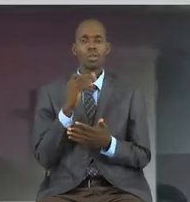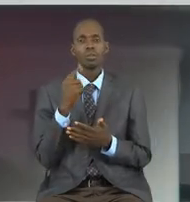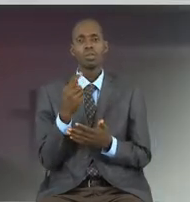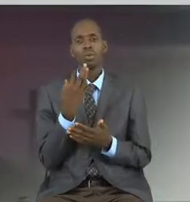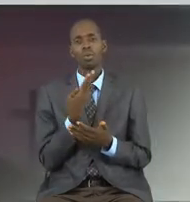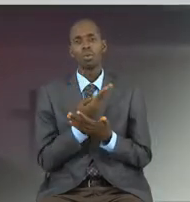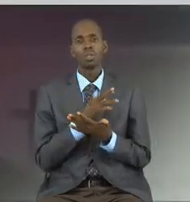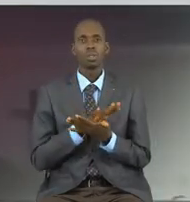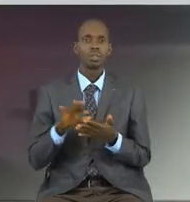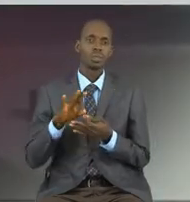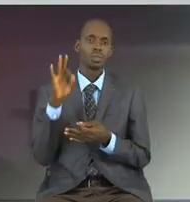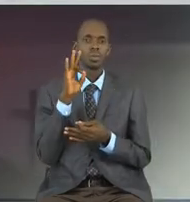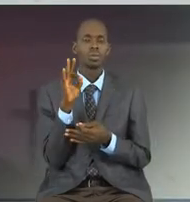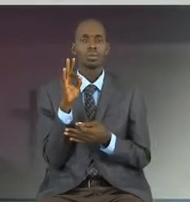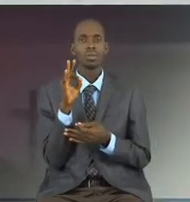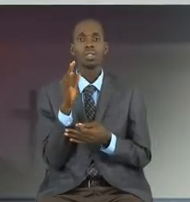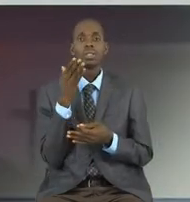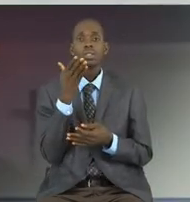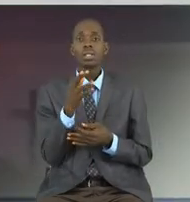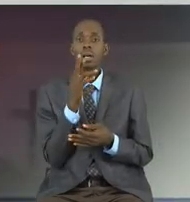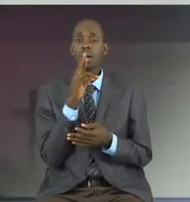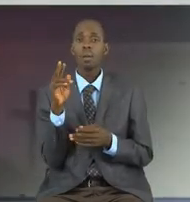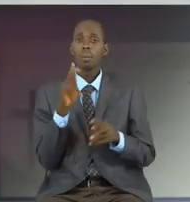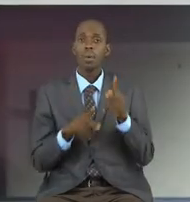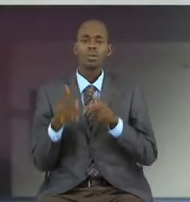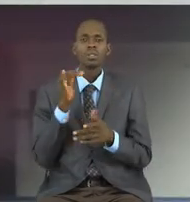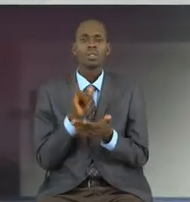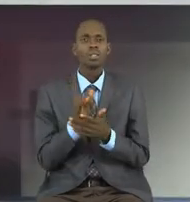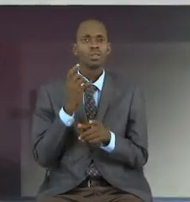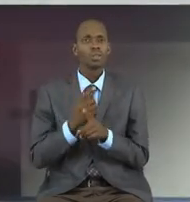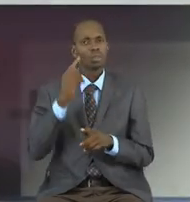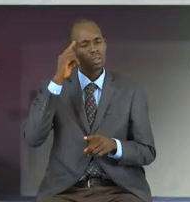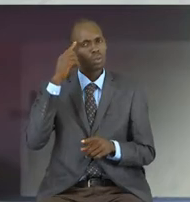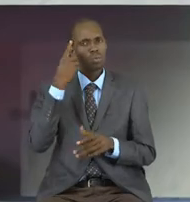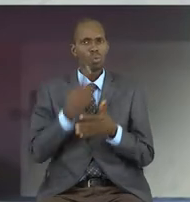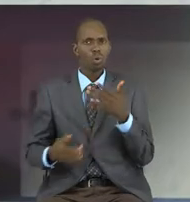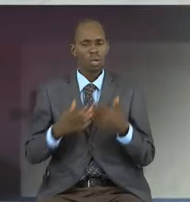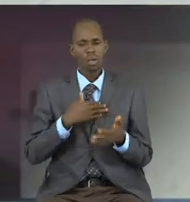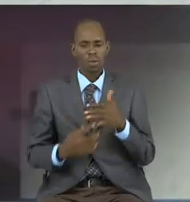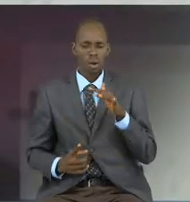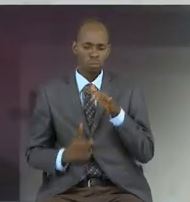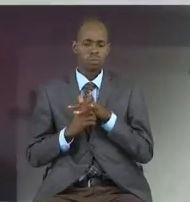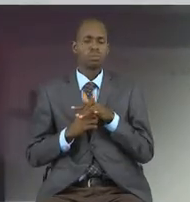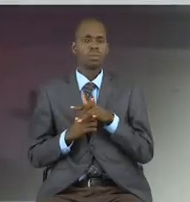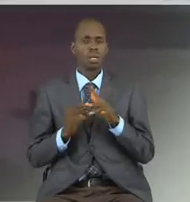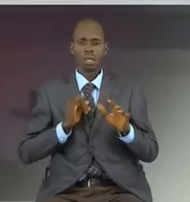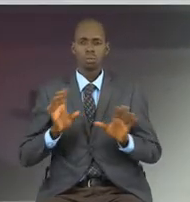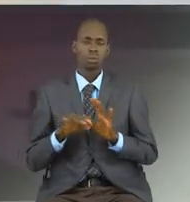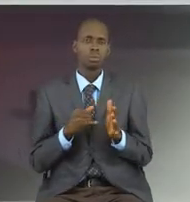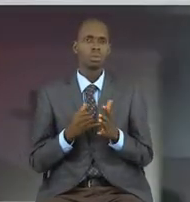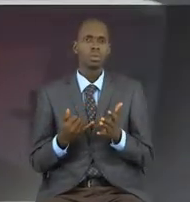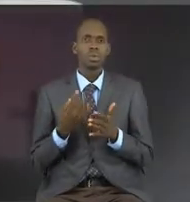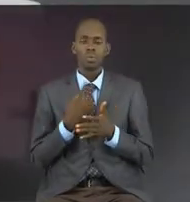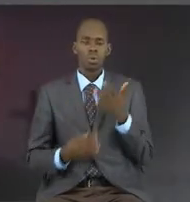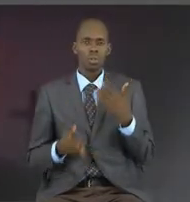there are people that just think, "Whatever comes to my mind, I just go and do it. Whatever occurs to me,